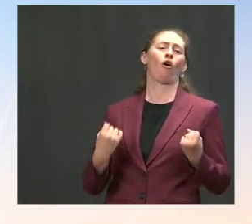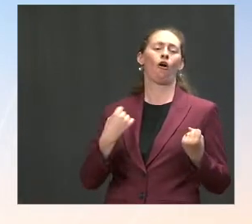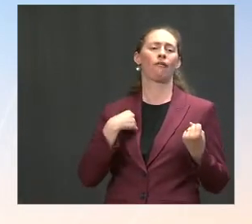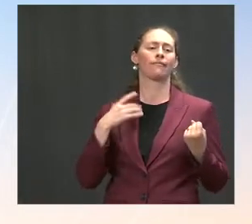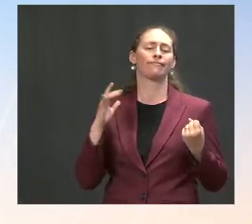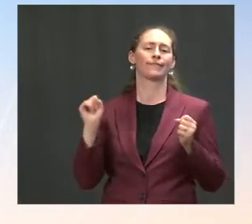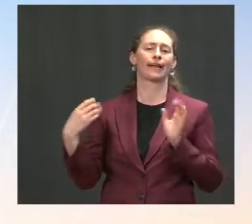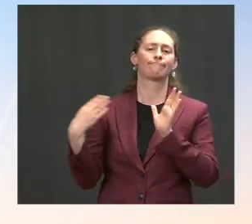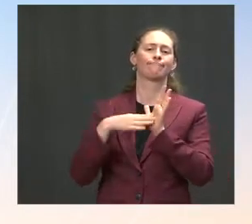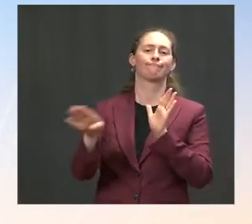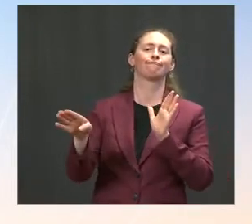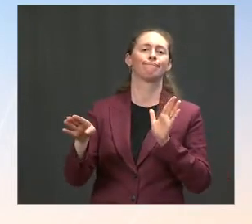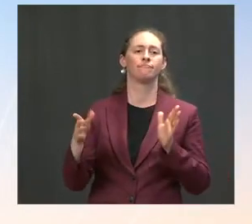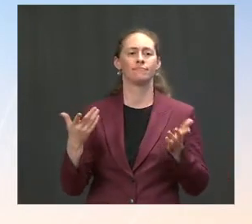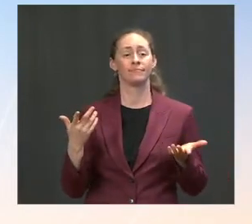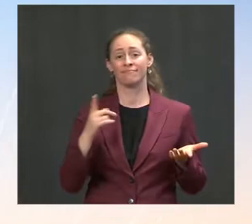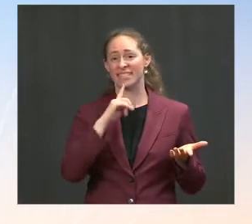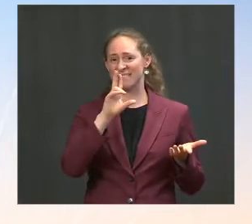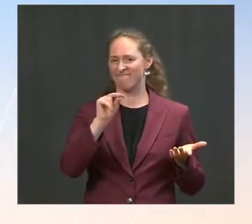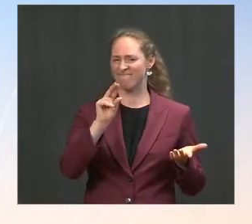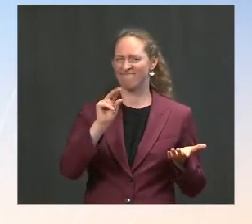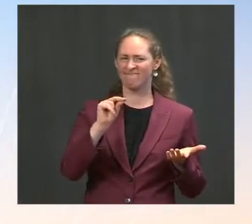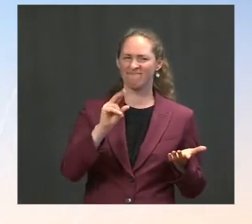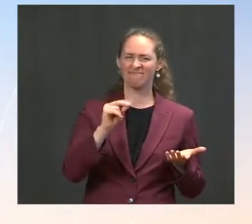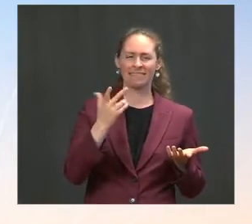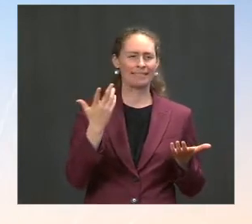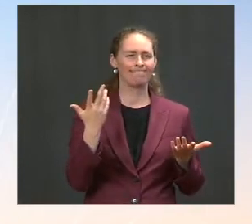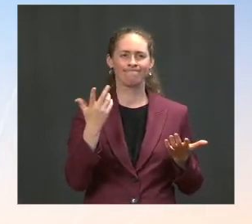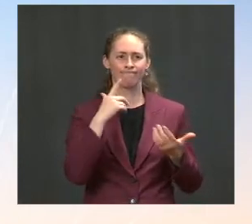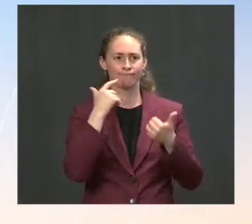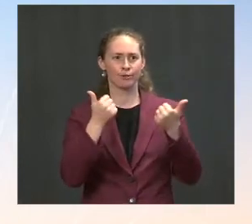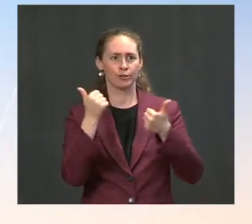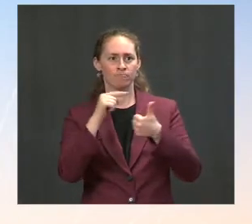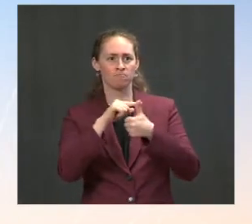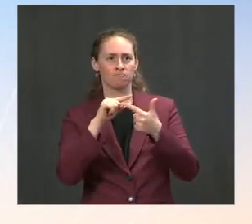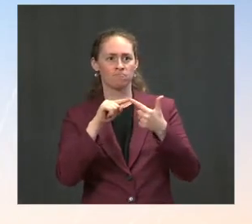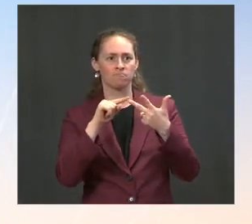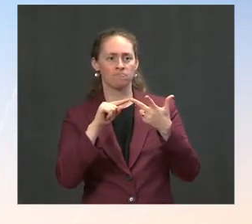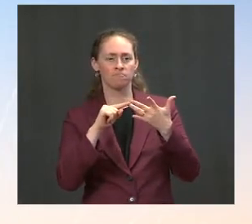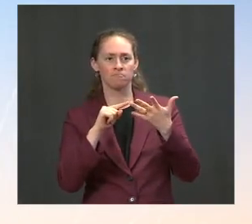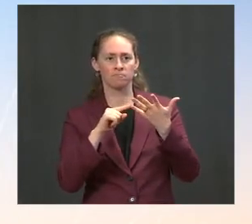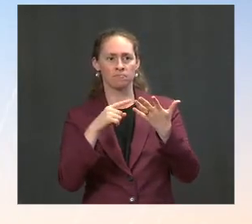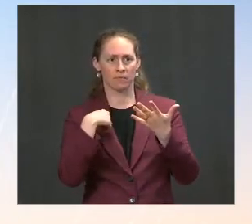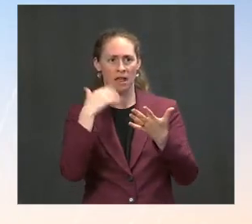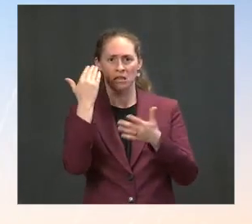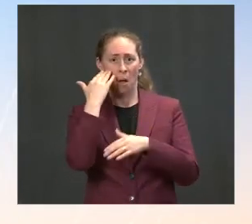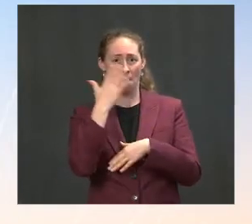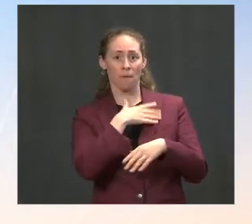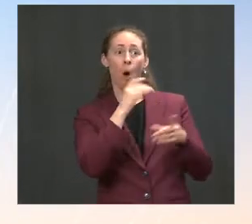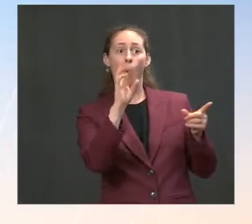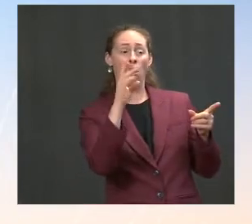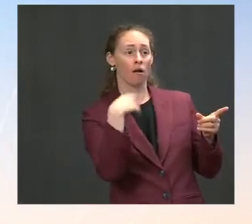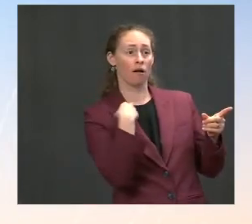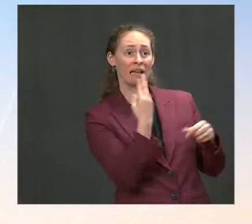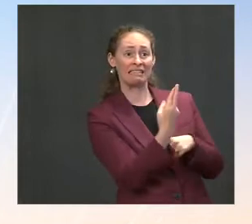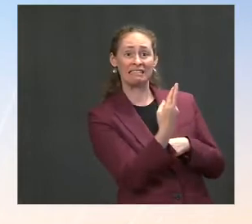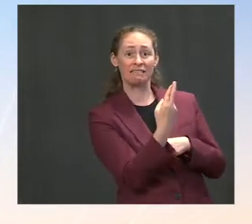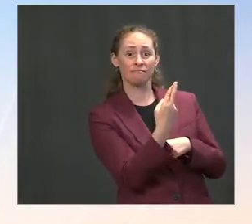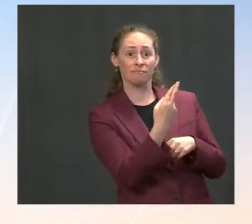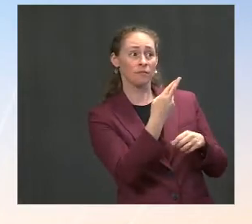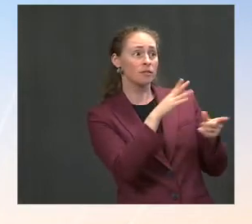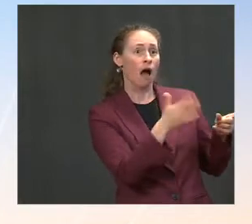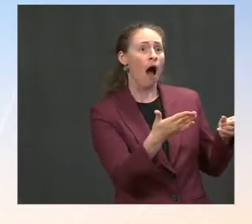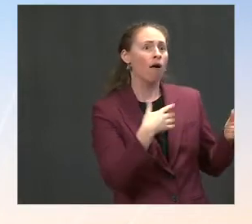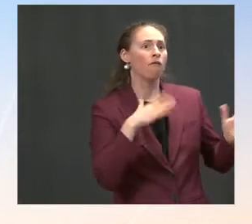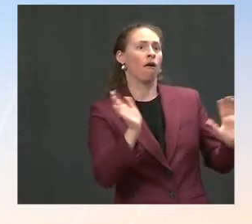That shouldn't be. We don't want that to be the order of events. It shouldn't be that someone should have to know a neighbor who gets sick and hospitalized to motivate them to go